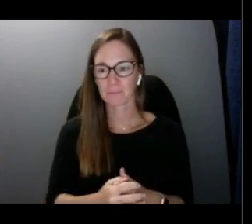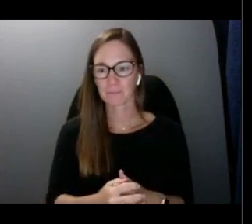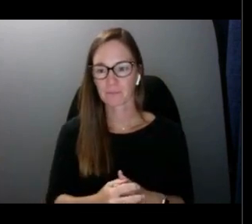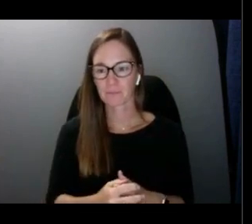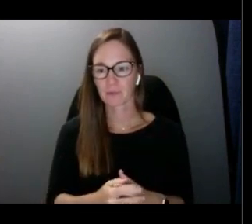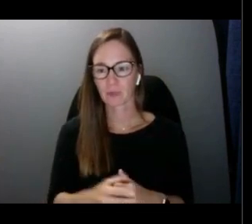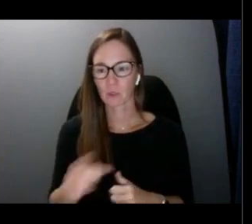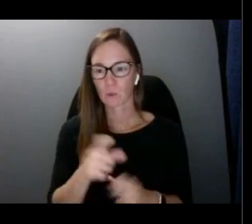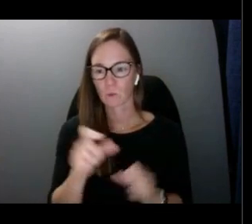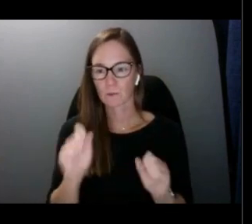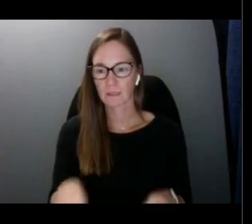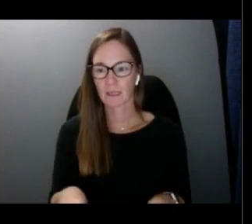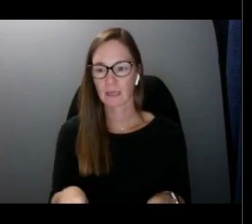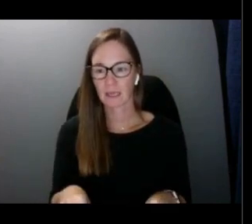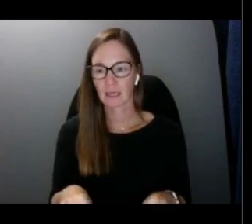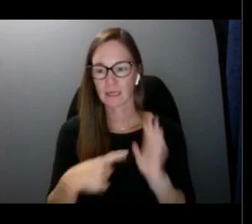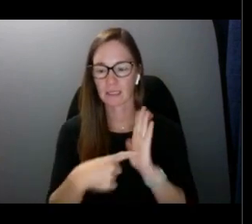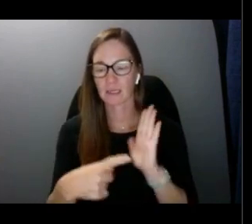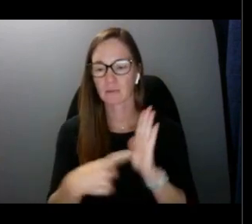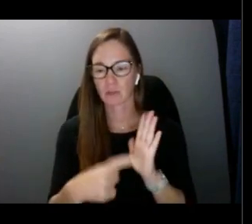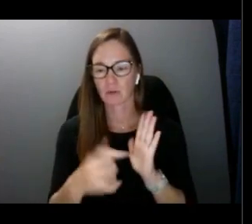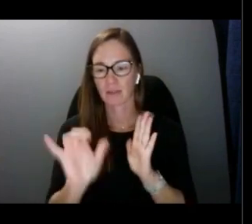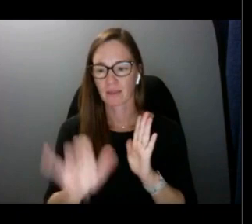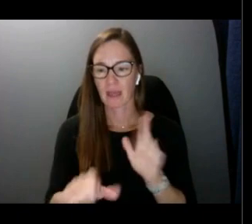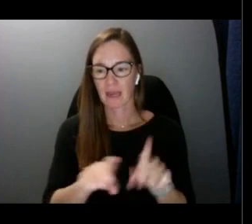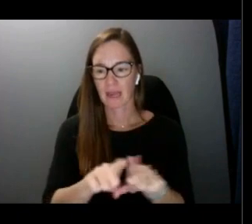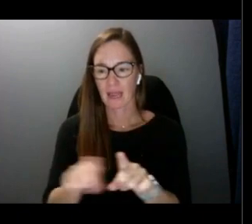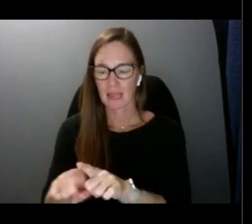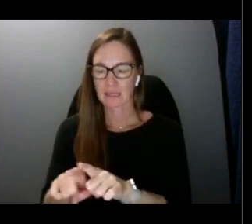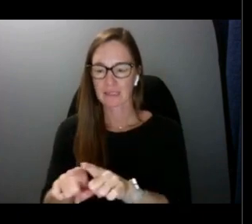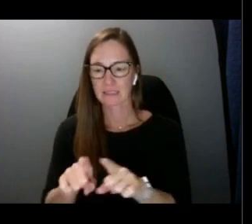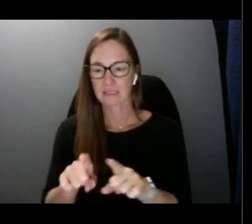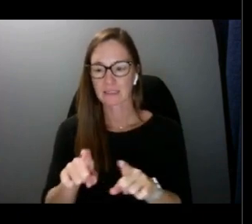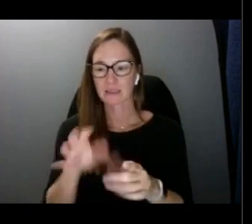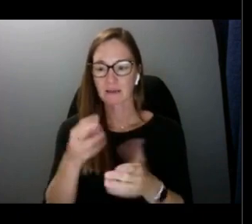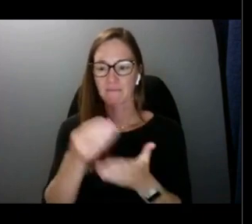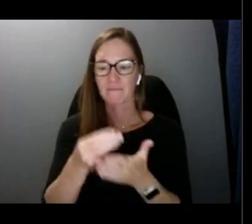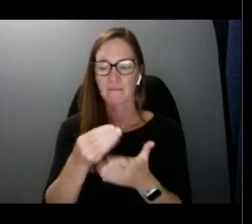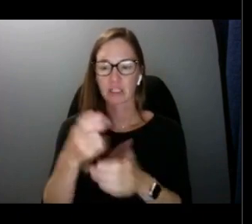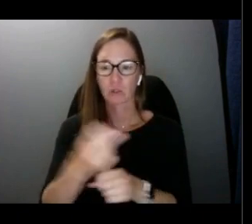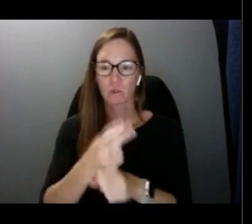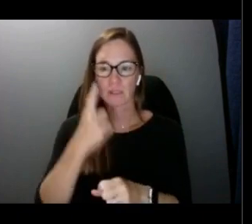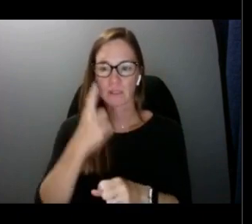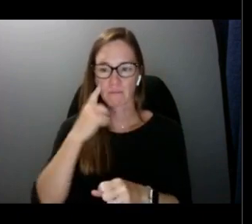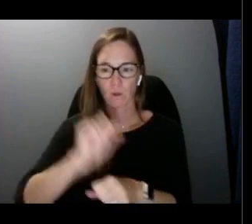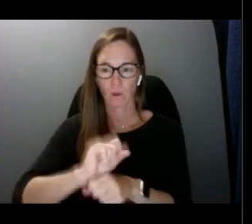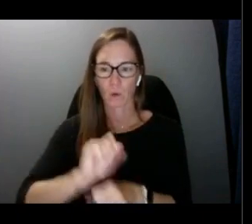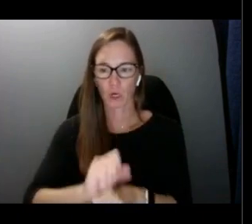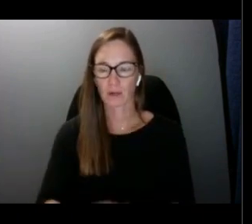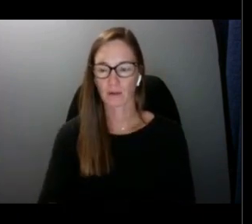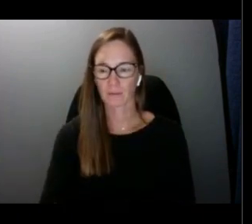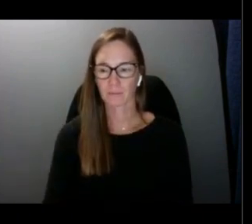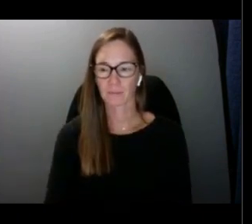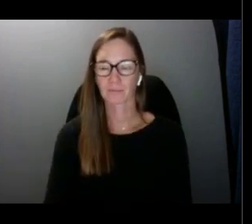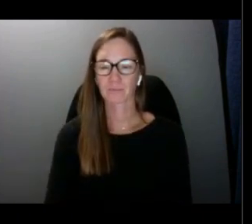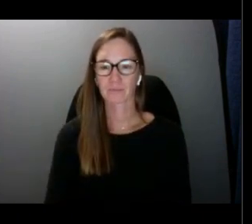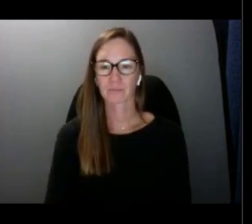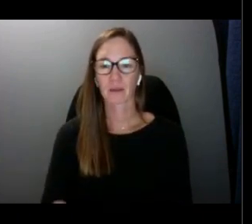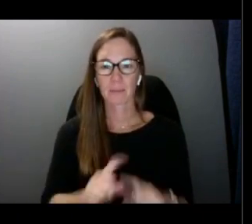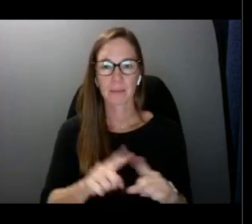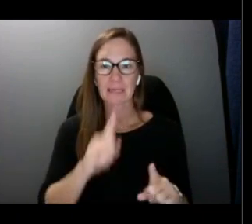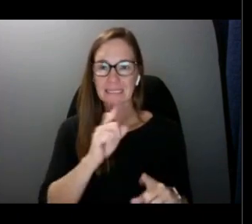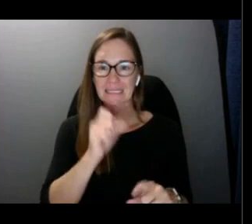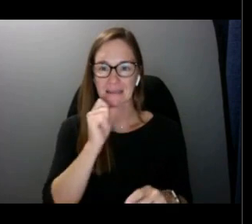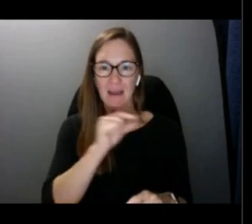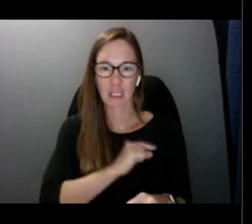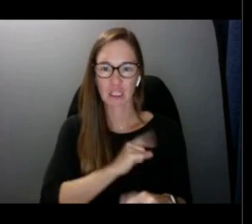you can demonstrate that as funds you are leveraging for the work, but it is not